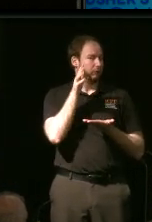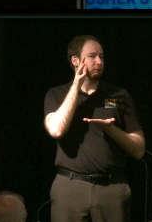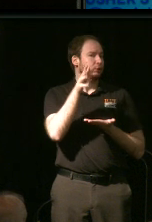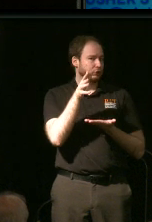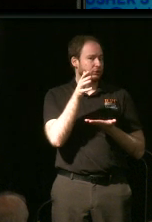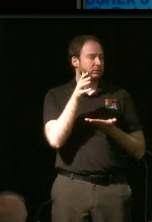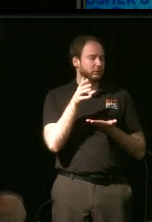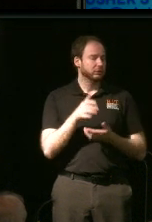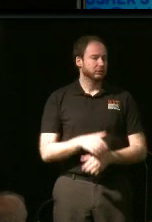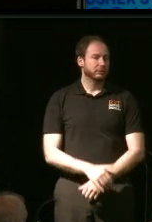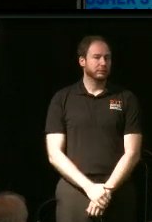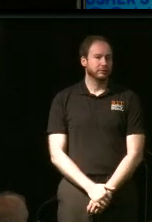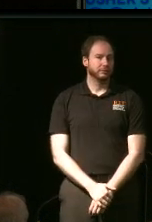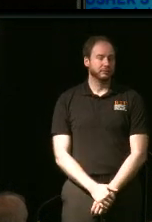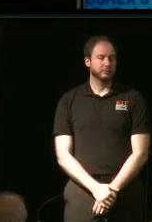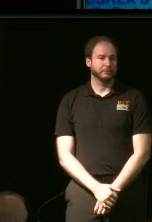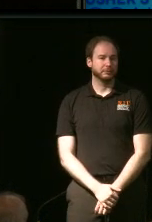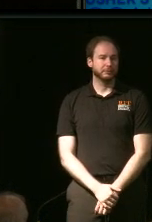future.